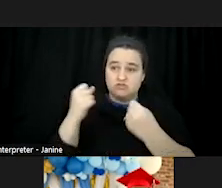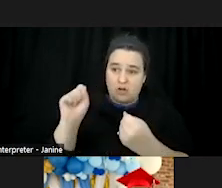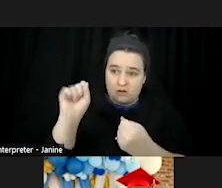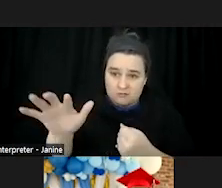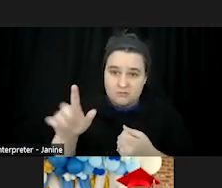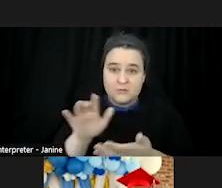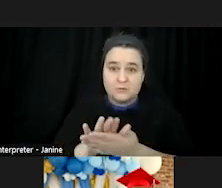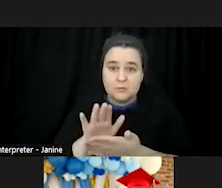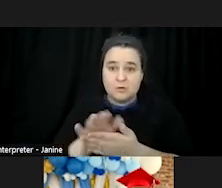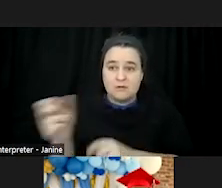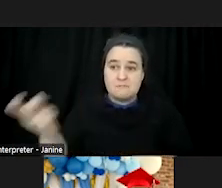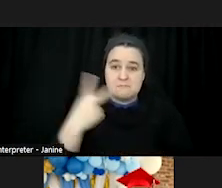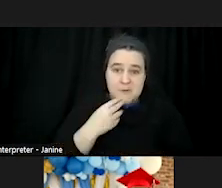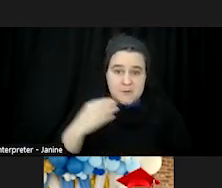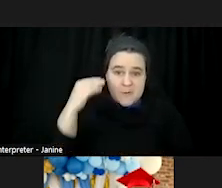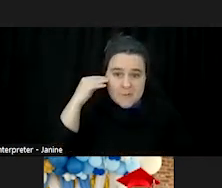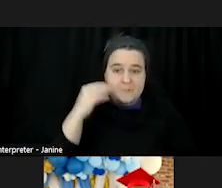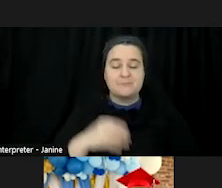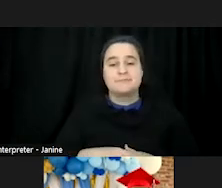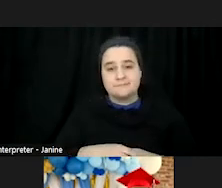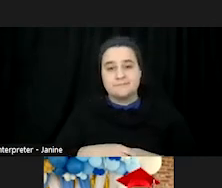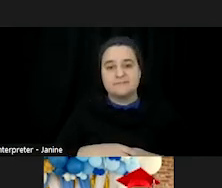back home. Mm. Yeah.